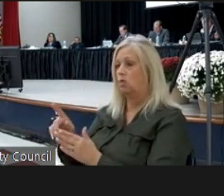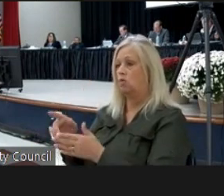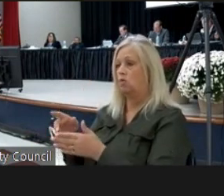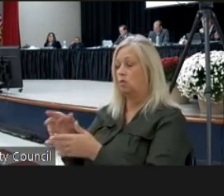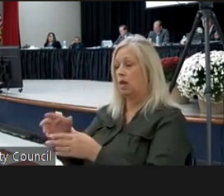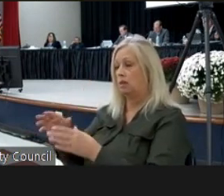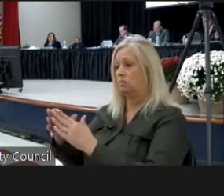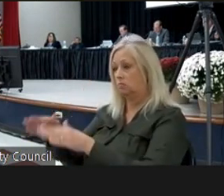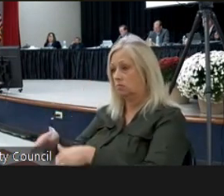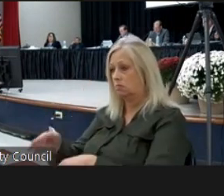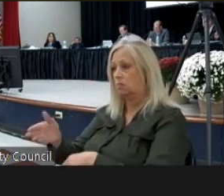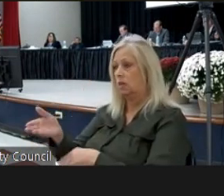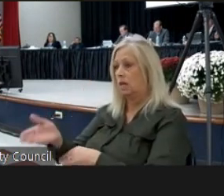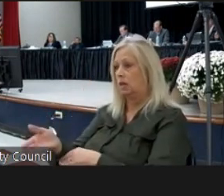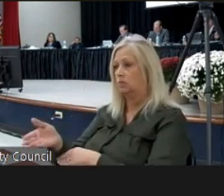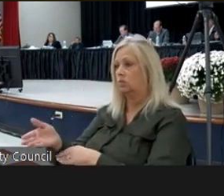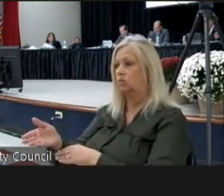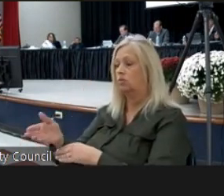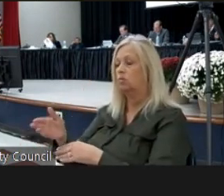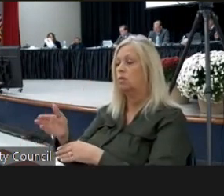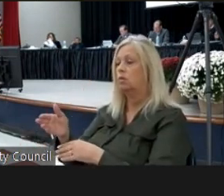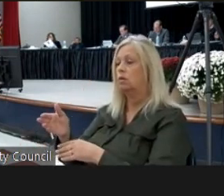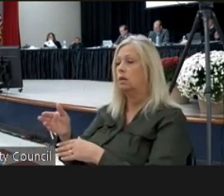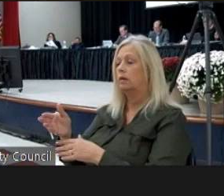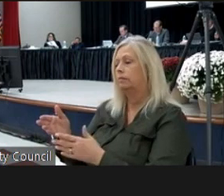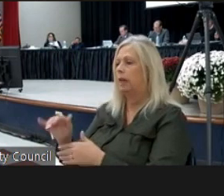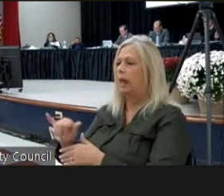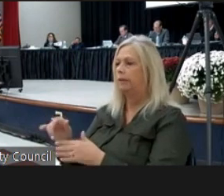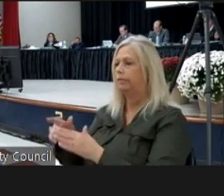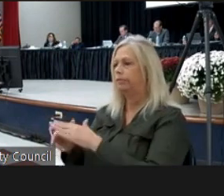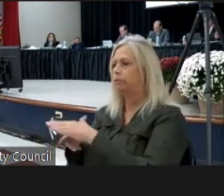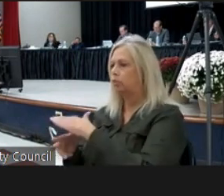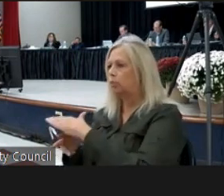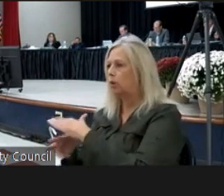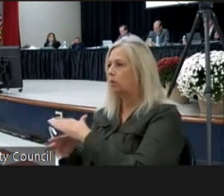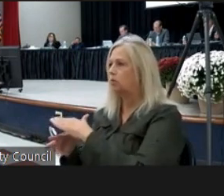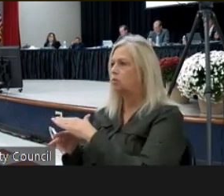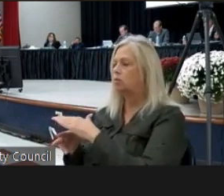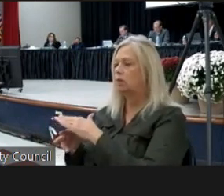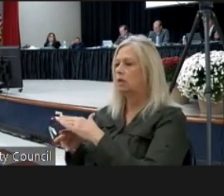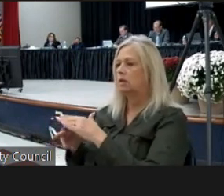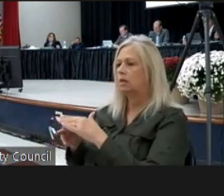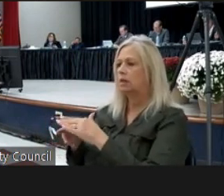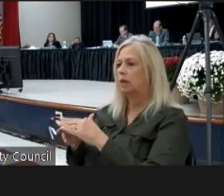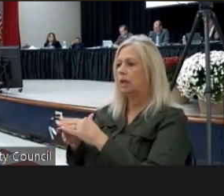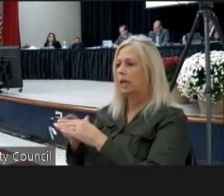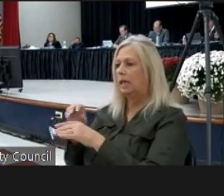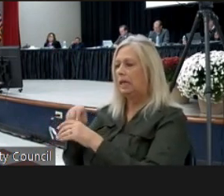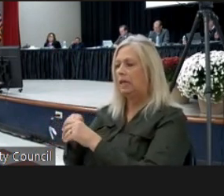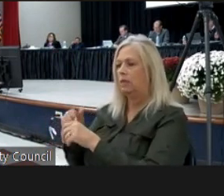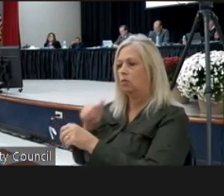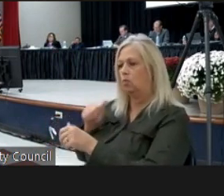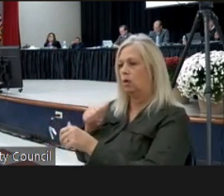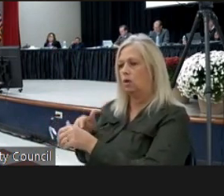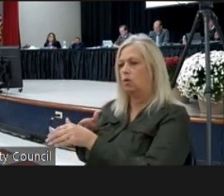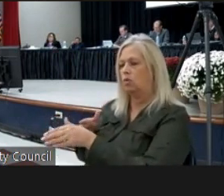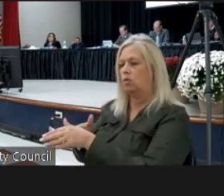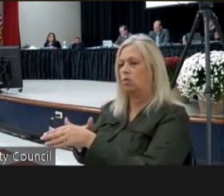reconstructed or exempt from the setback requirement. So if you have a garage in the rear of your property, you could add